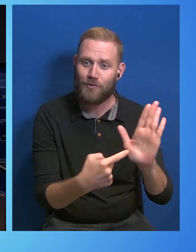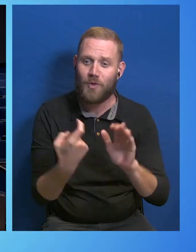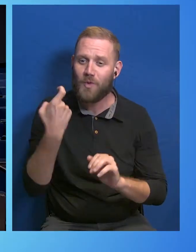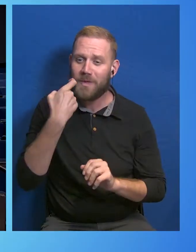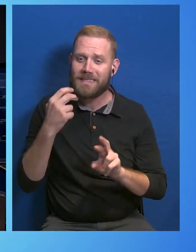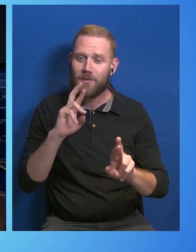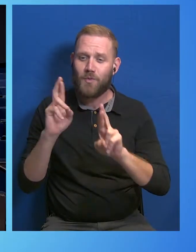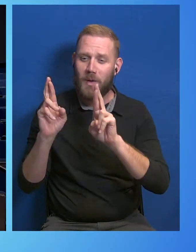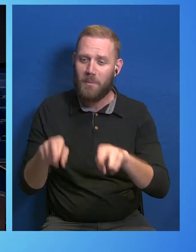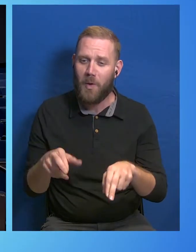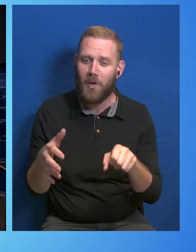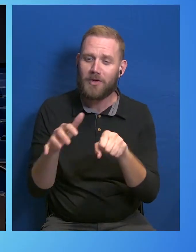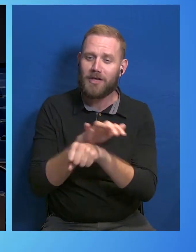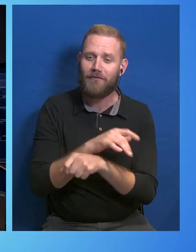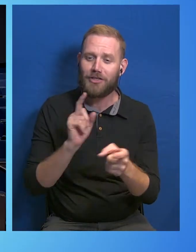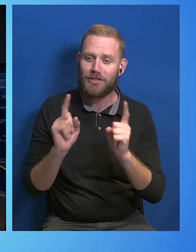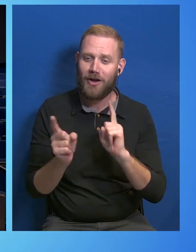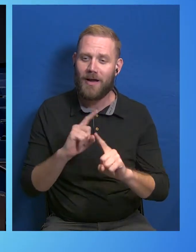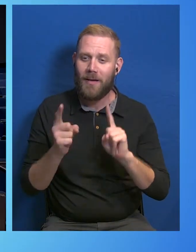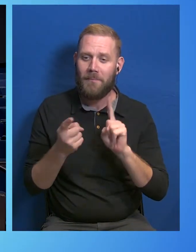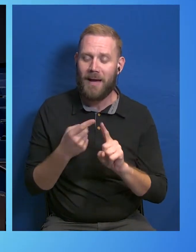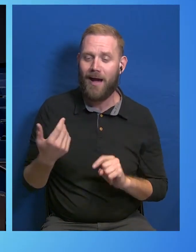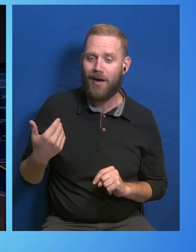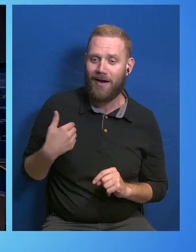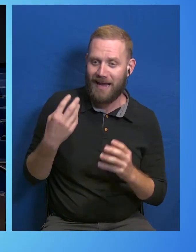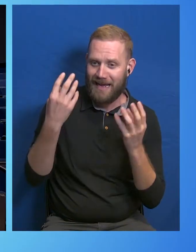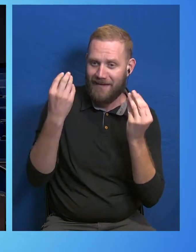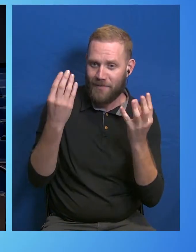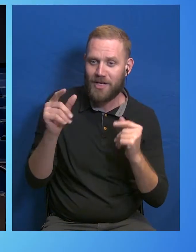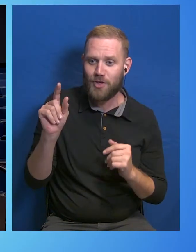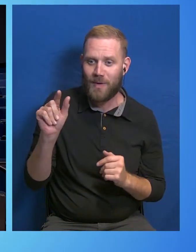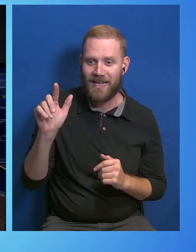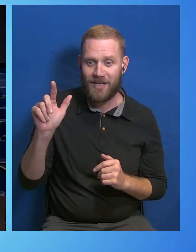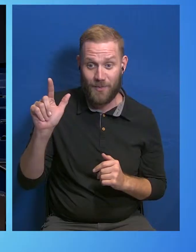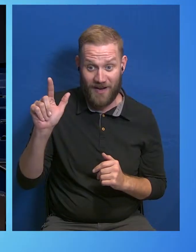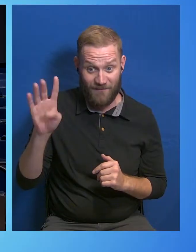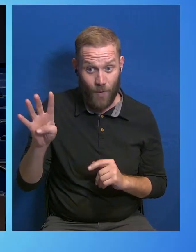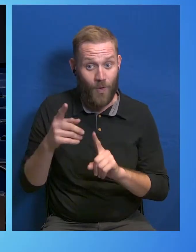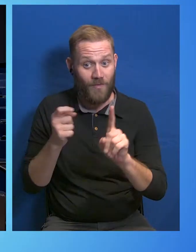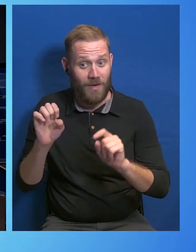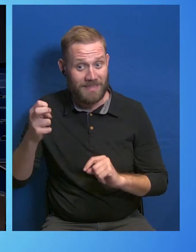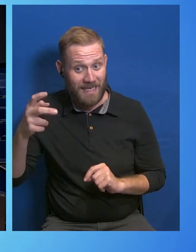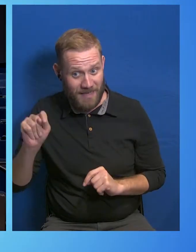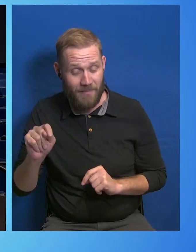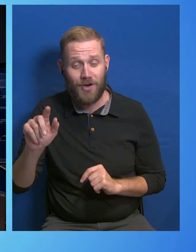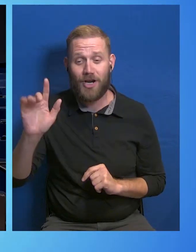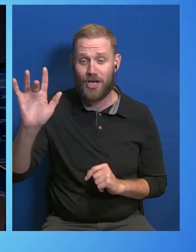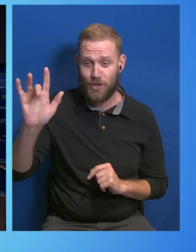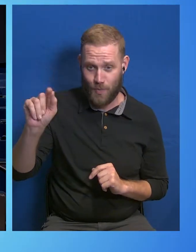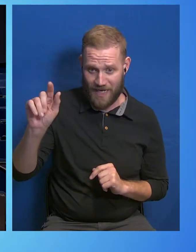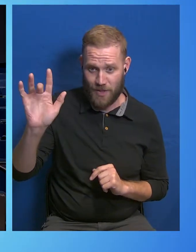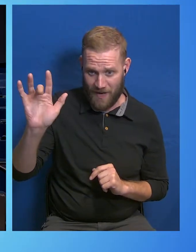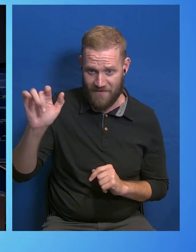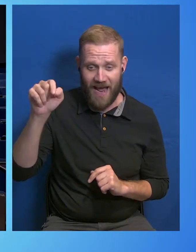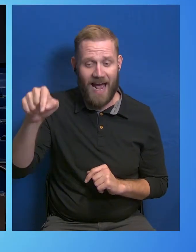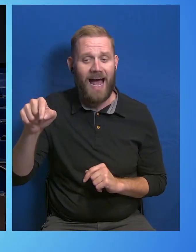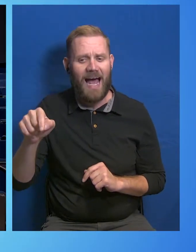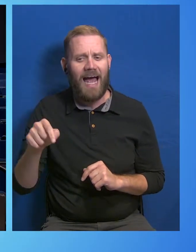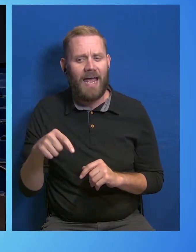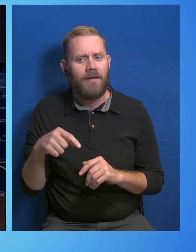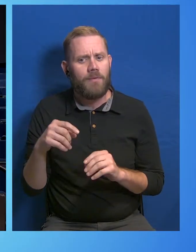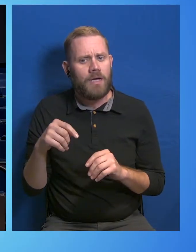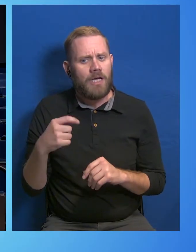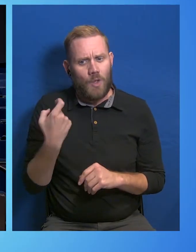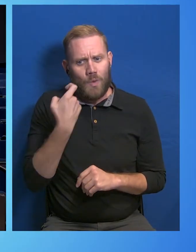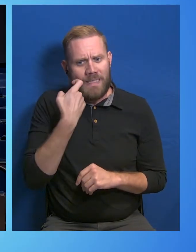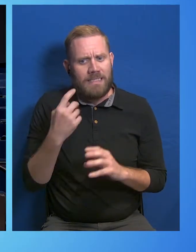board report that covers the financial data from September 2024 and 2025. This data was covered in more detail at